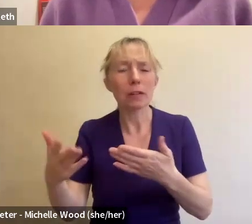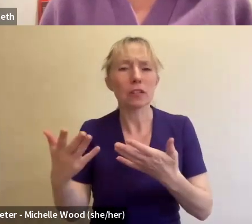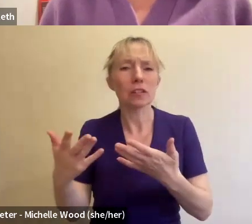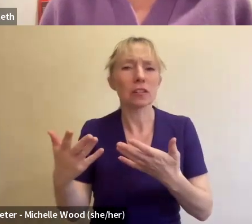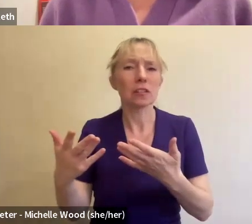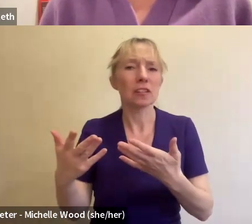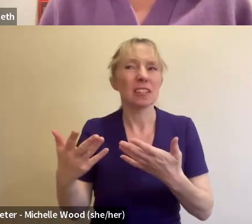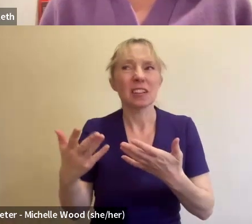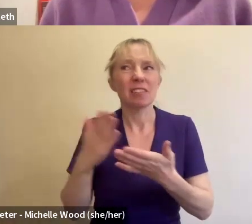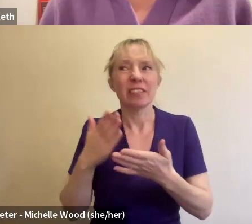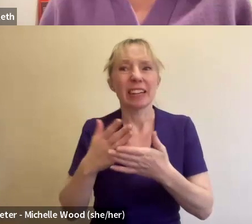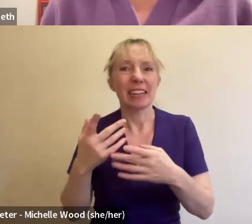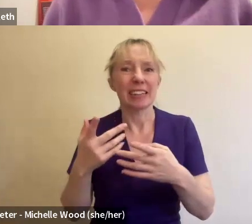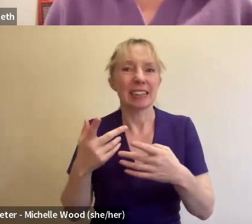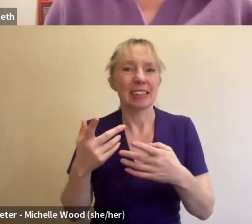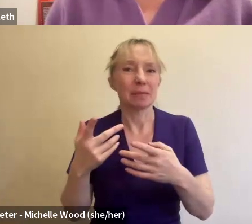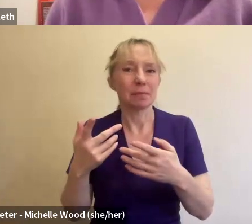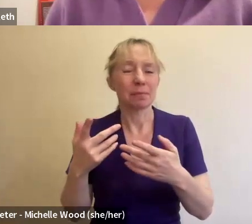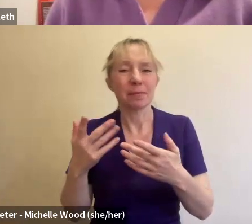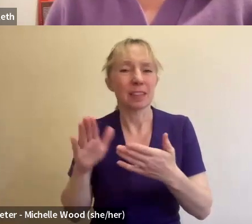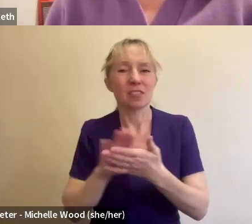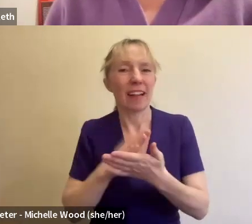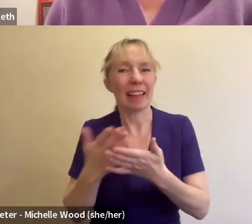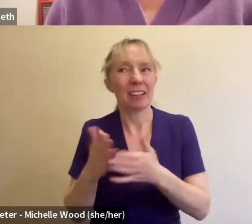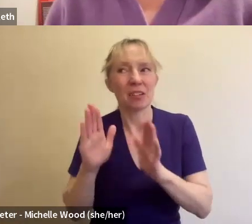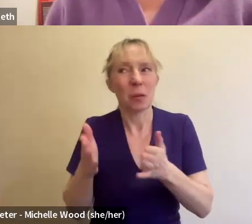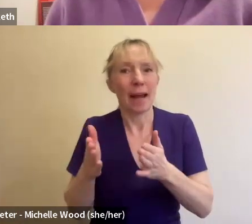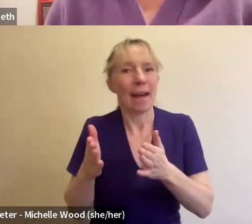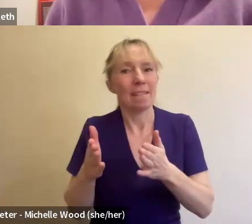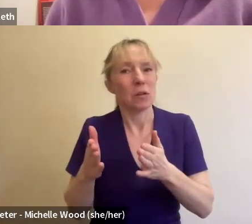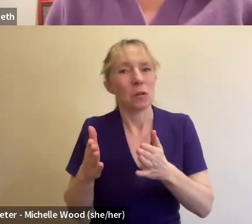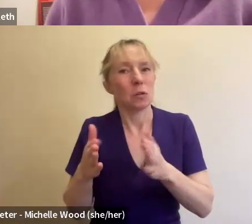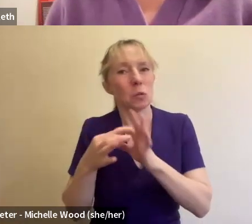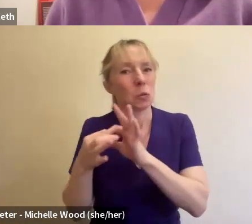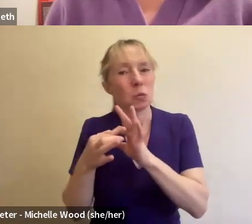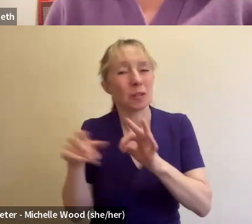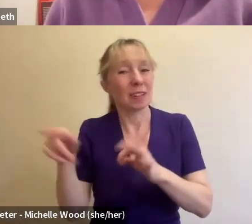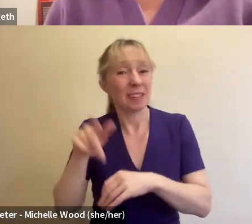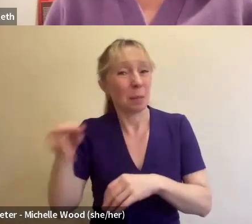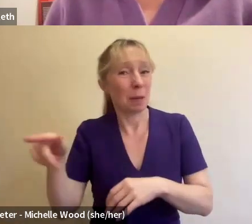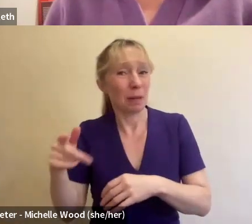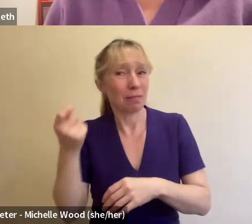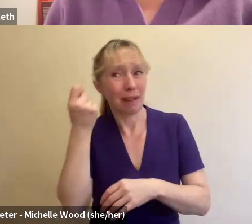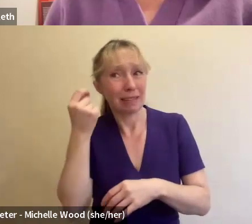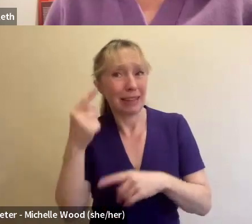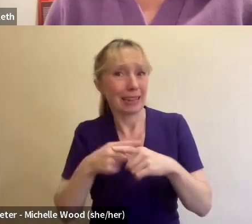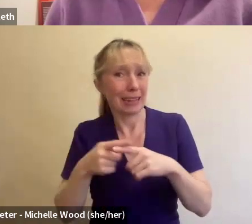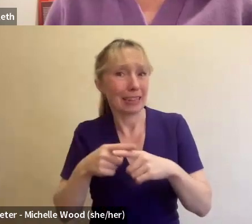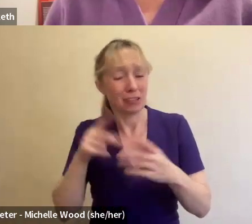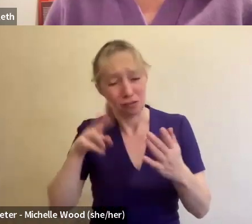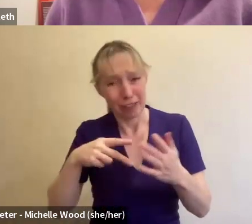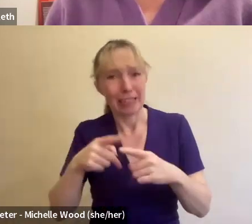is always a collaboration, because the people I translate also know how to speak English, and they probably also read a lot in English